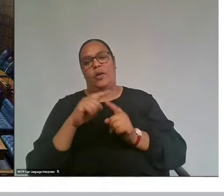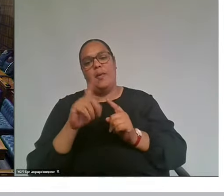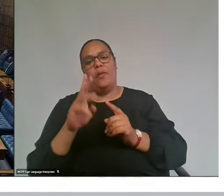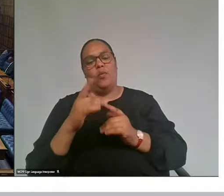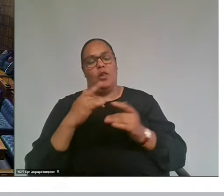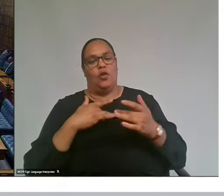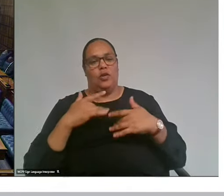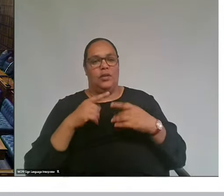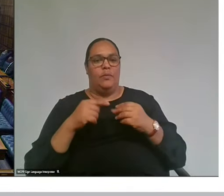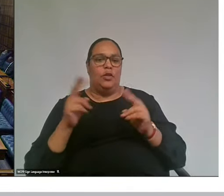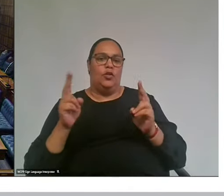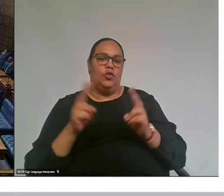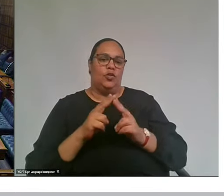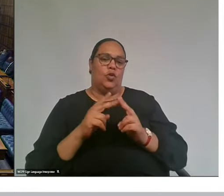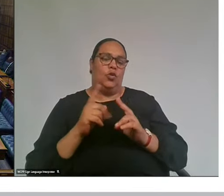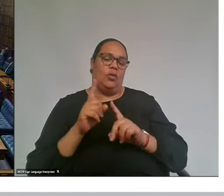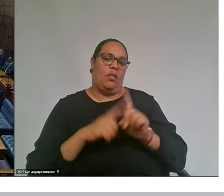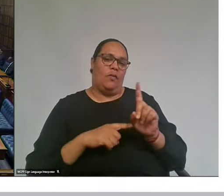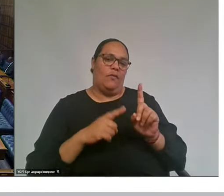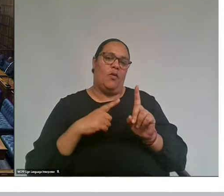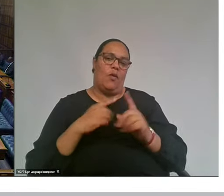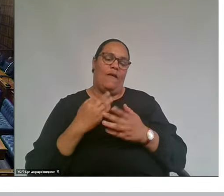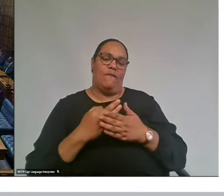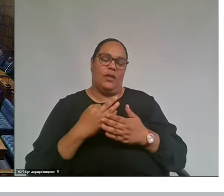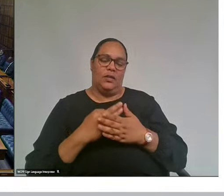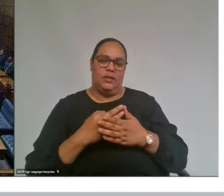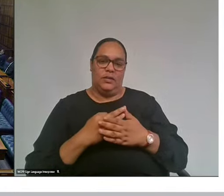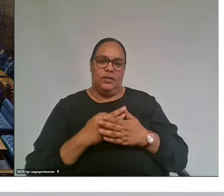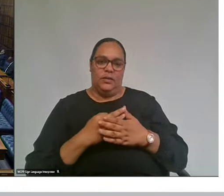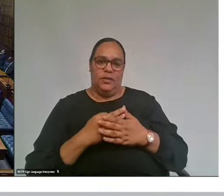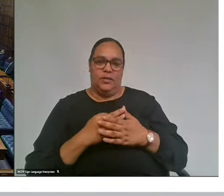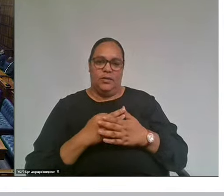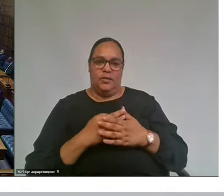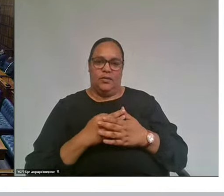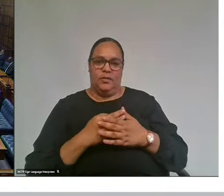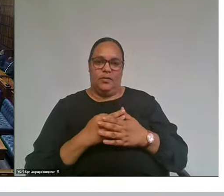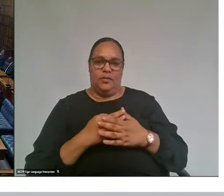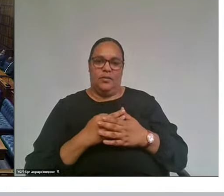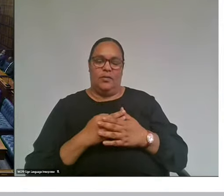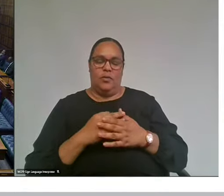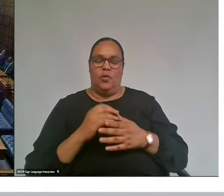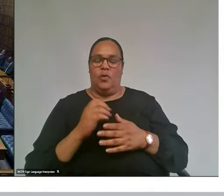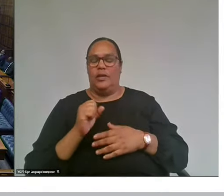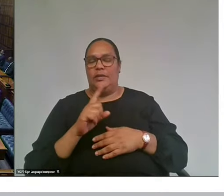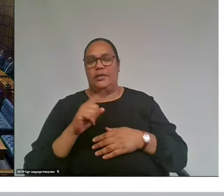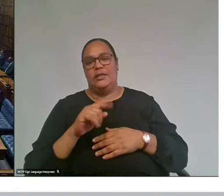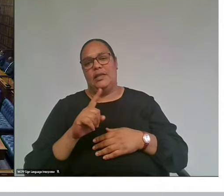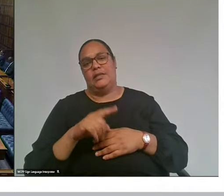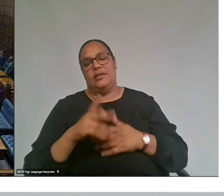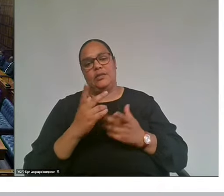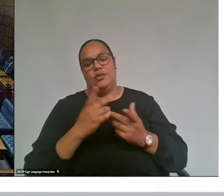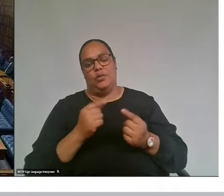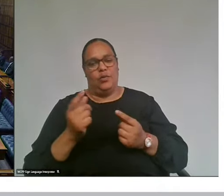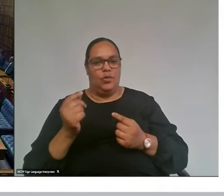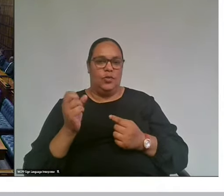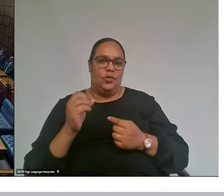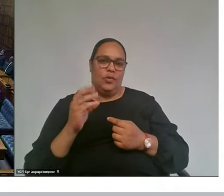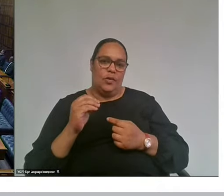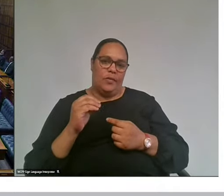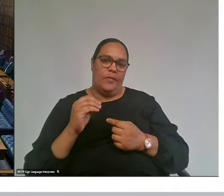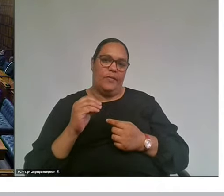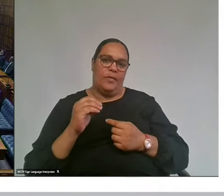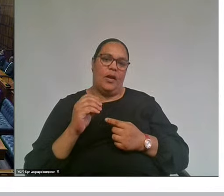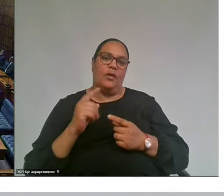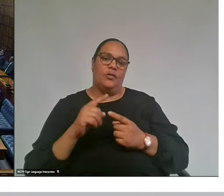concerned about a shortfall in funding for um ID EDS or no seeds in particular um and